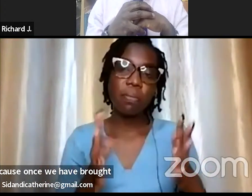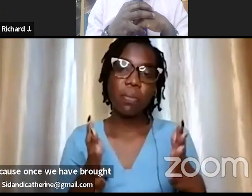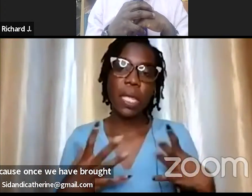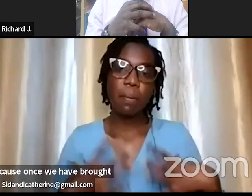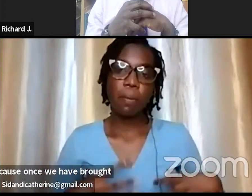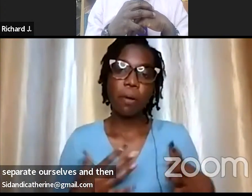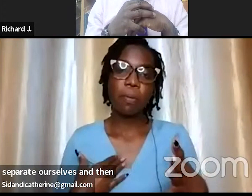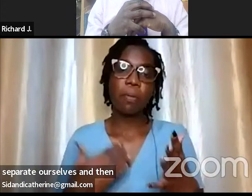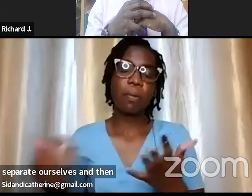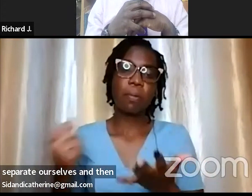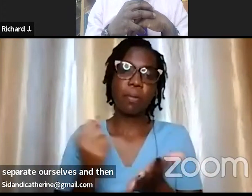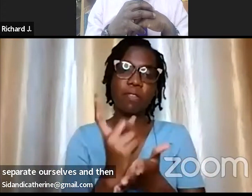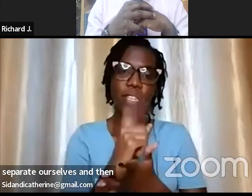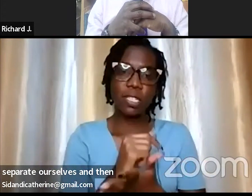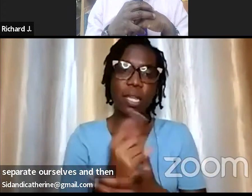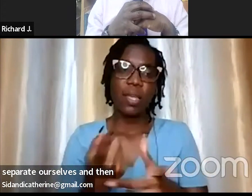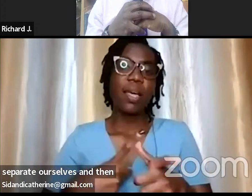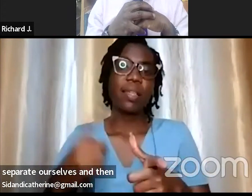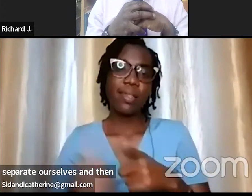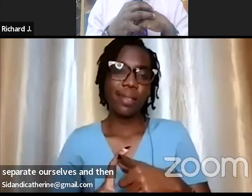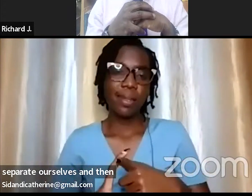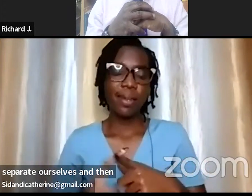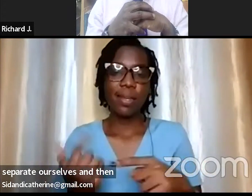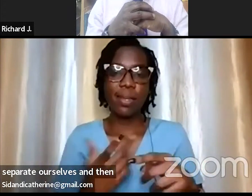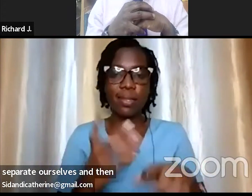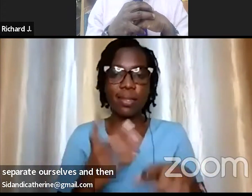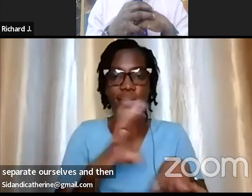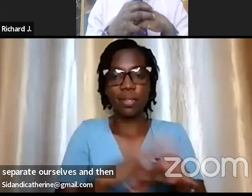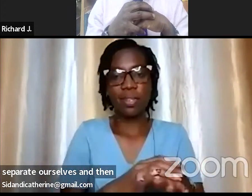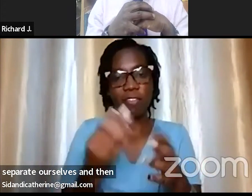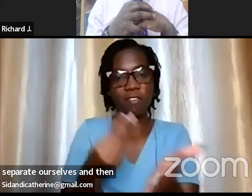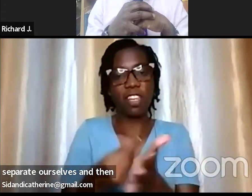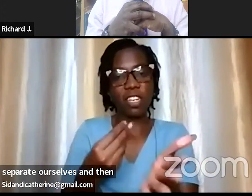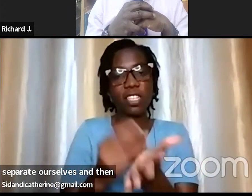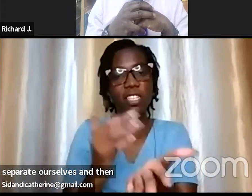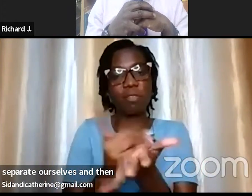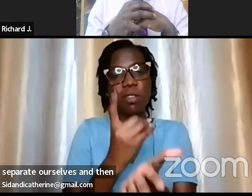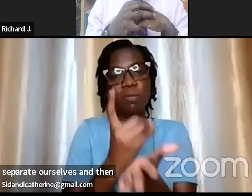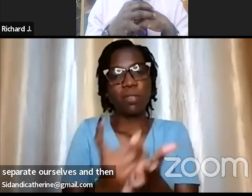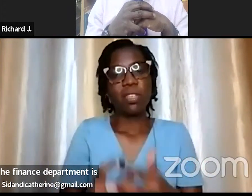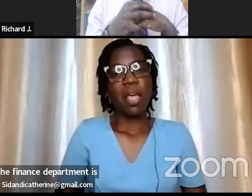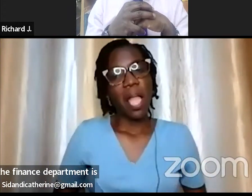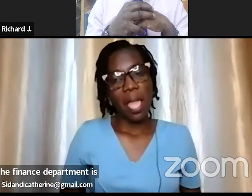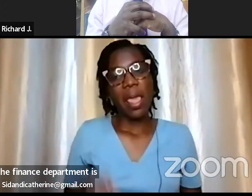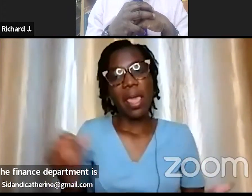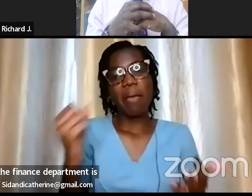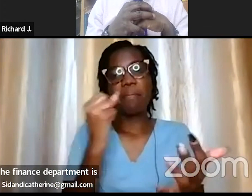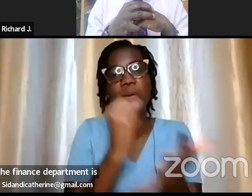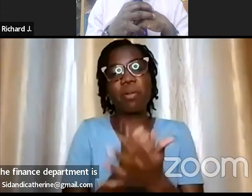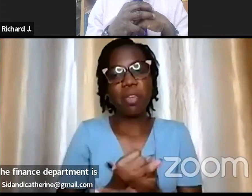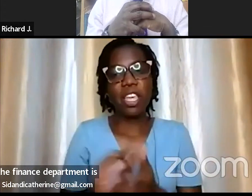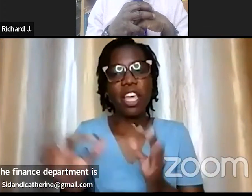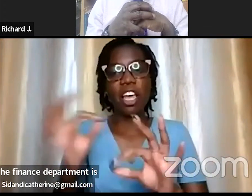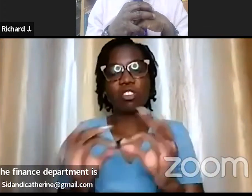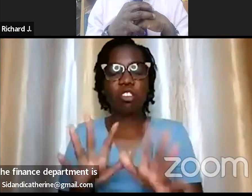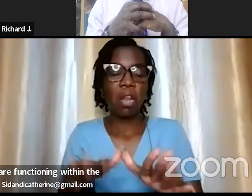ourselves, and then you'll find that is where the finance department is dictating how employees are functioning within the company. The operations